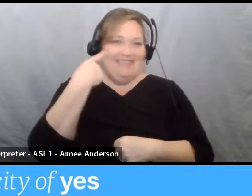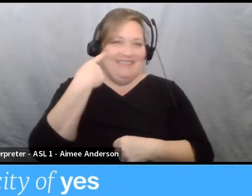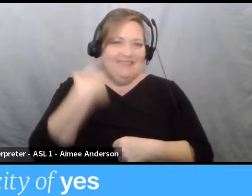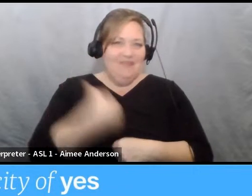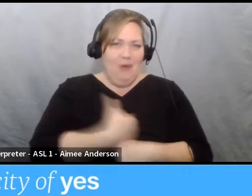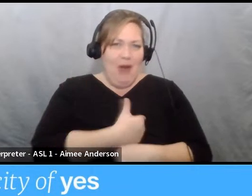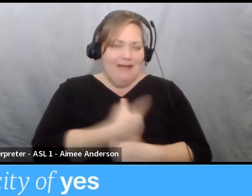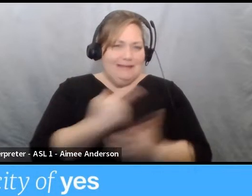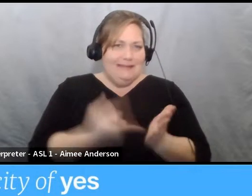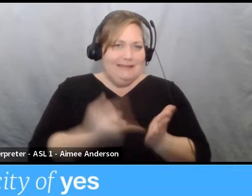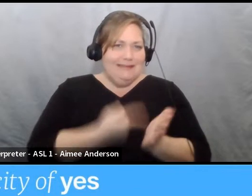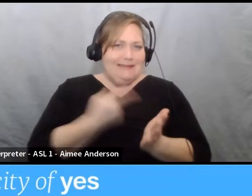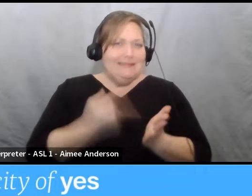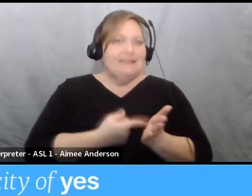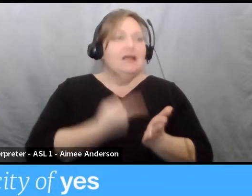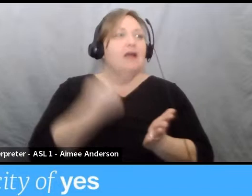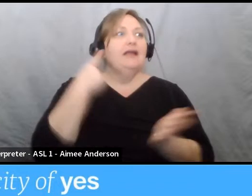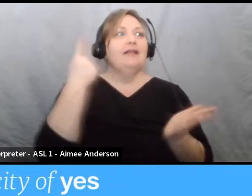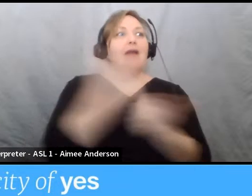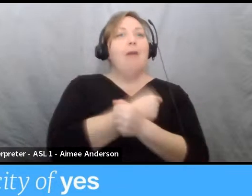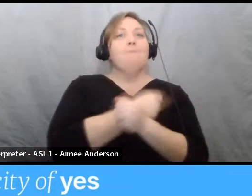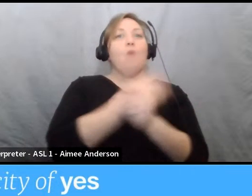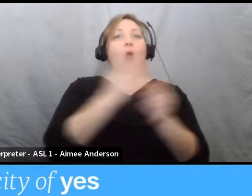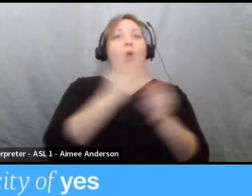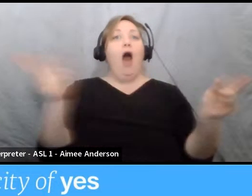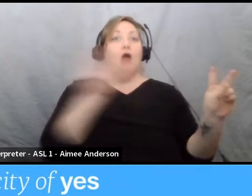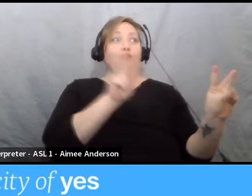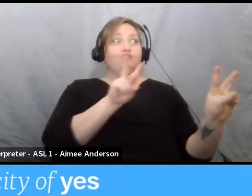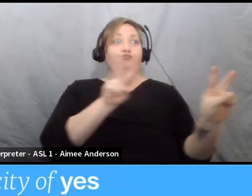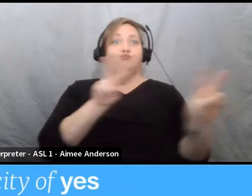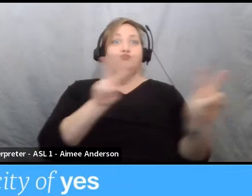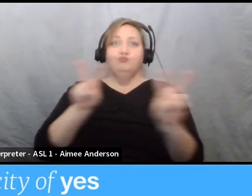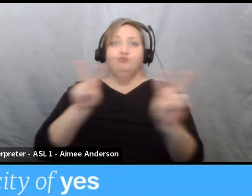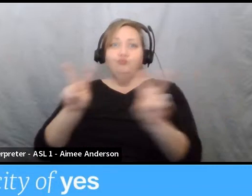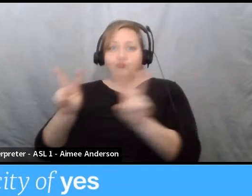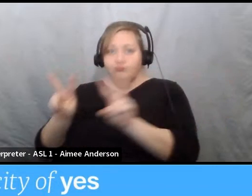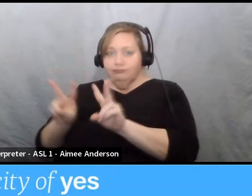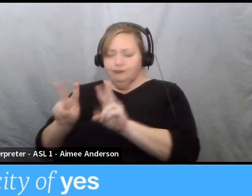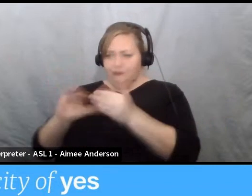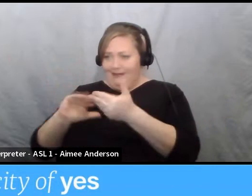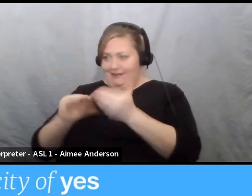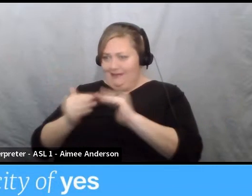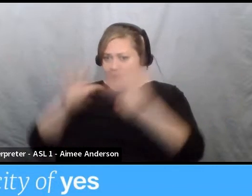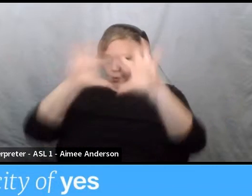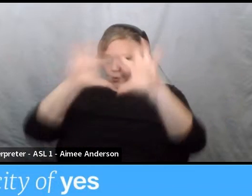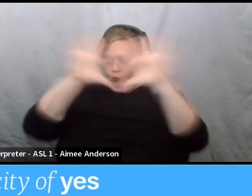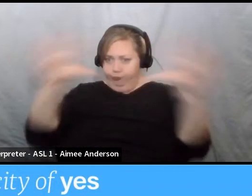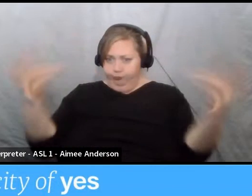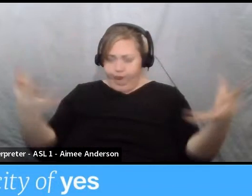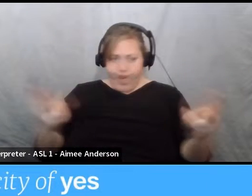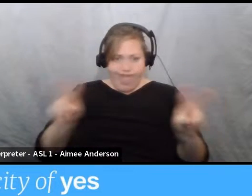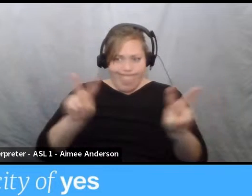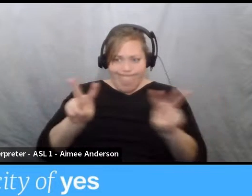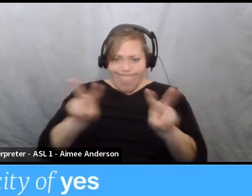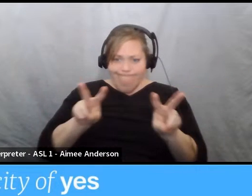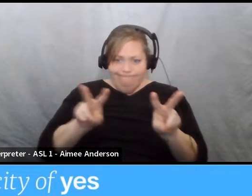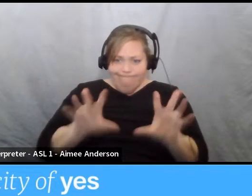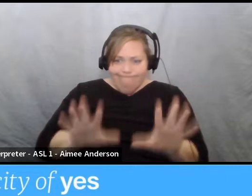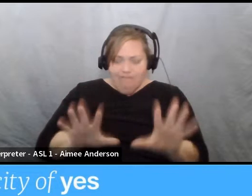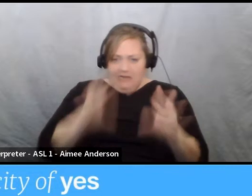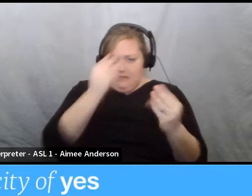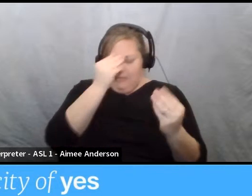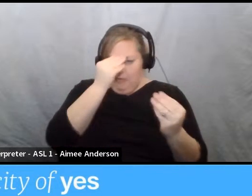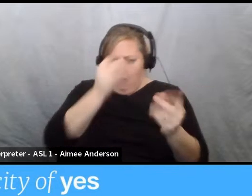on occasion, to take that broadest look at the city as a whole and, think